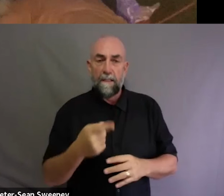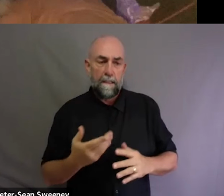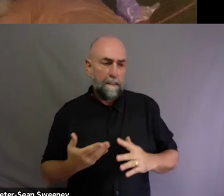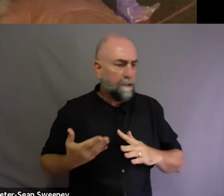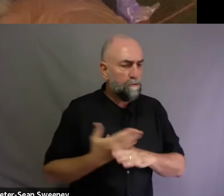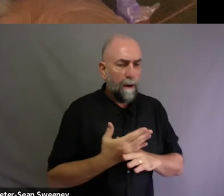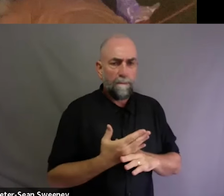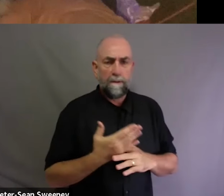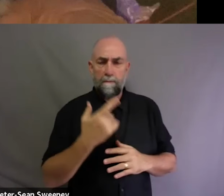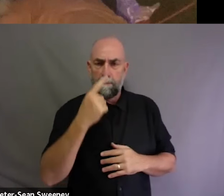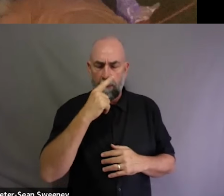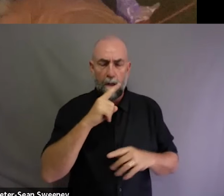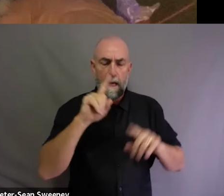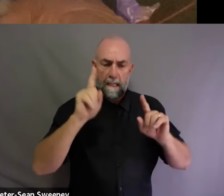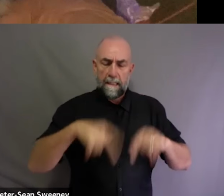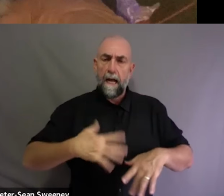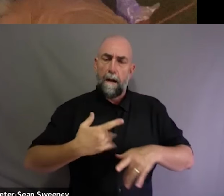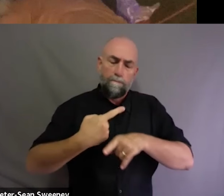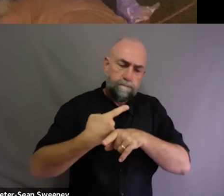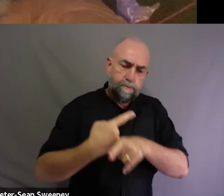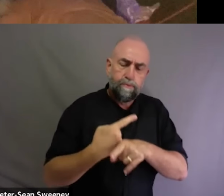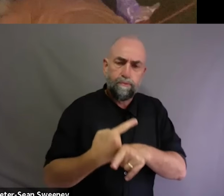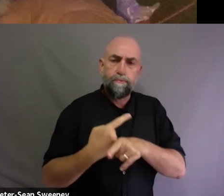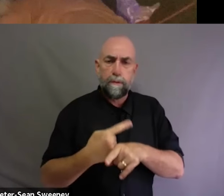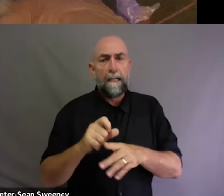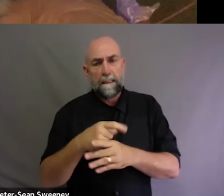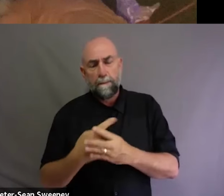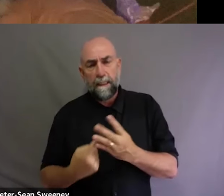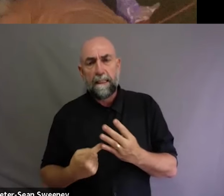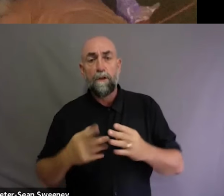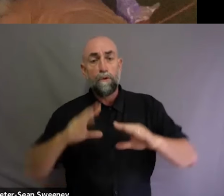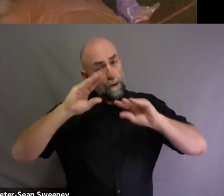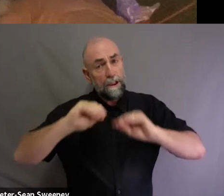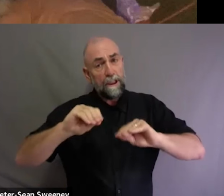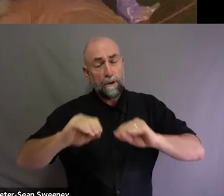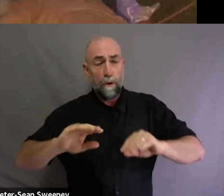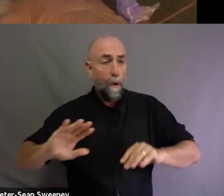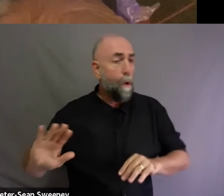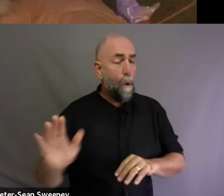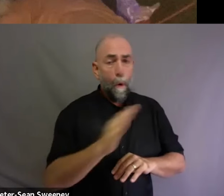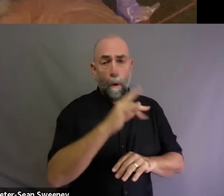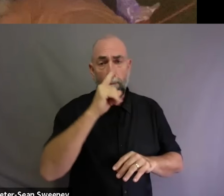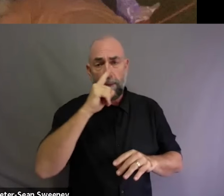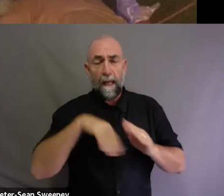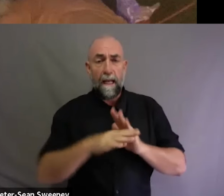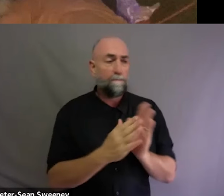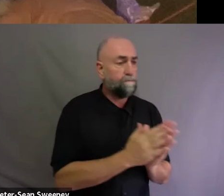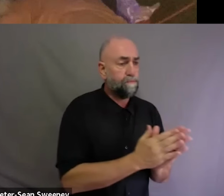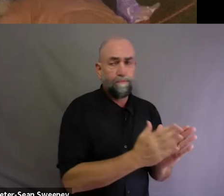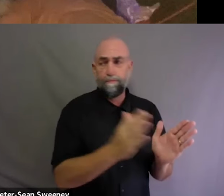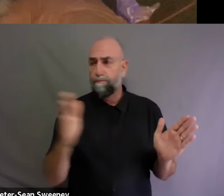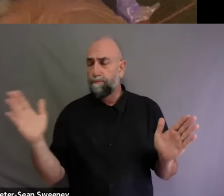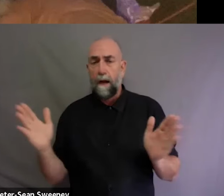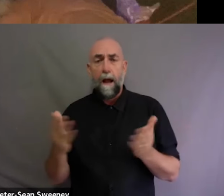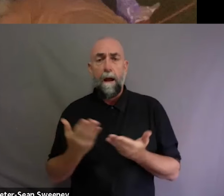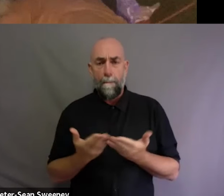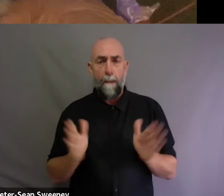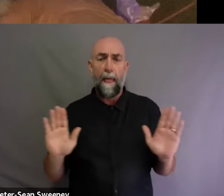of disability through the process of educating the wider public, displaying and representing disability arts within formal institutions such